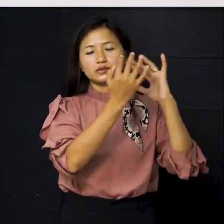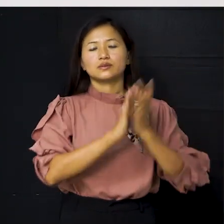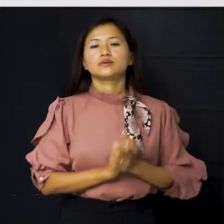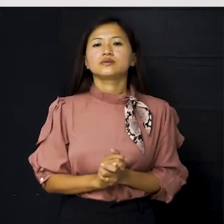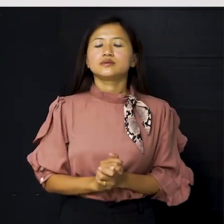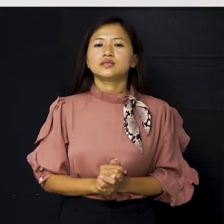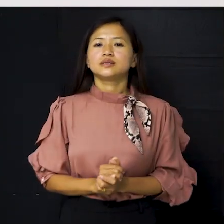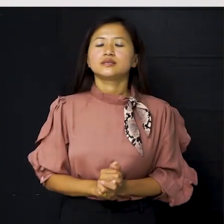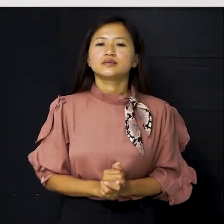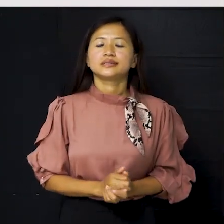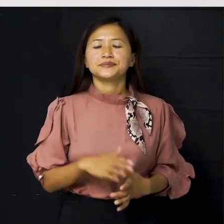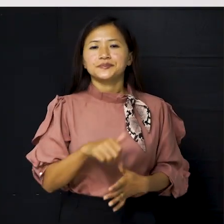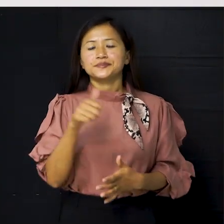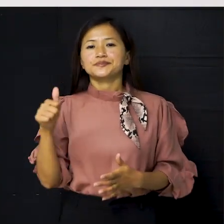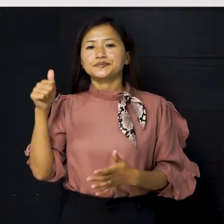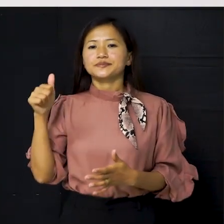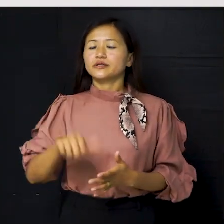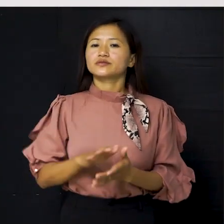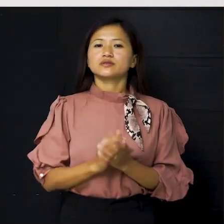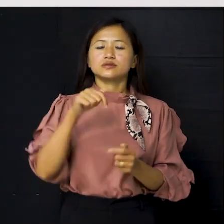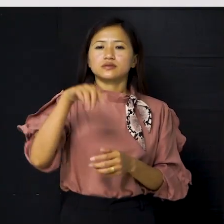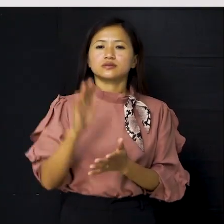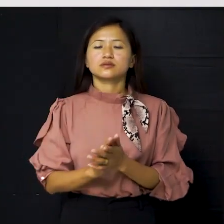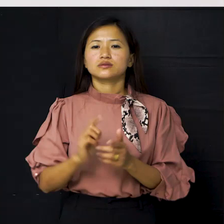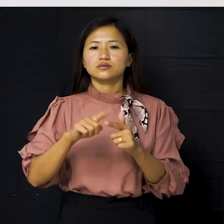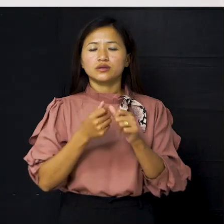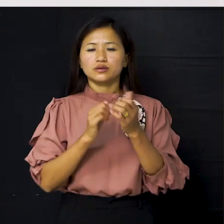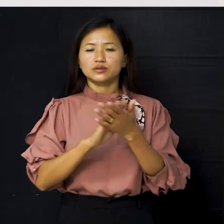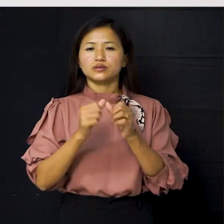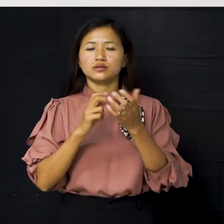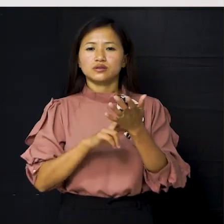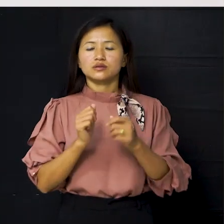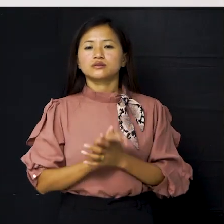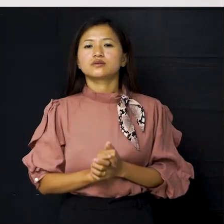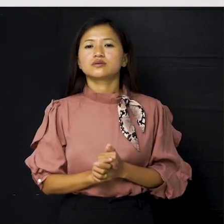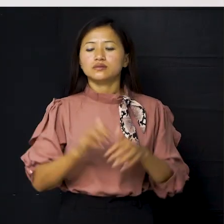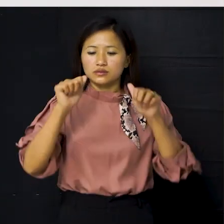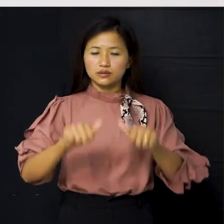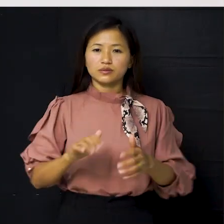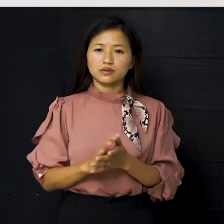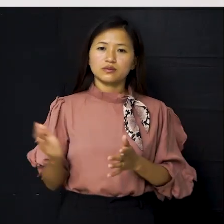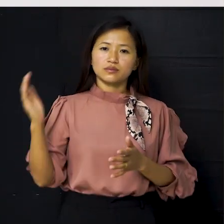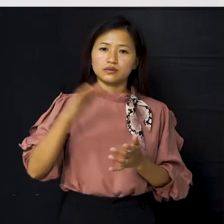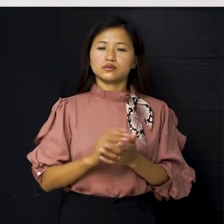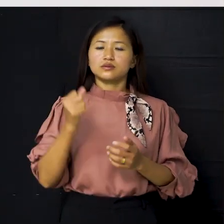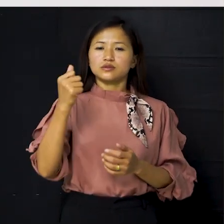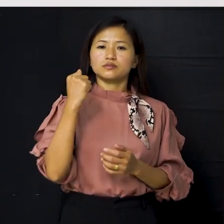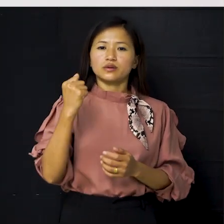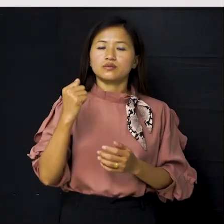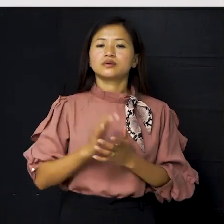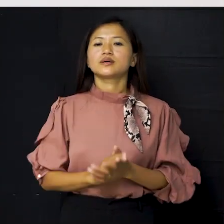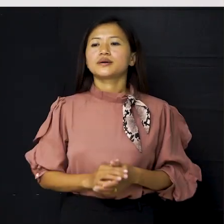Now, after this Jahangir, he was able to come back to his power.